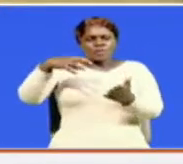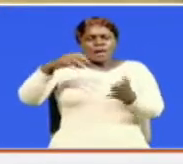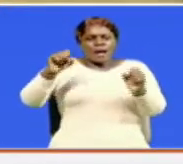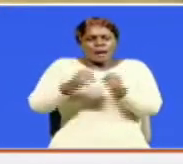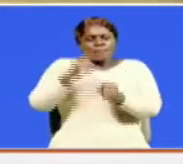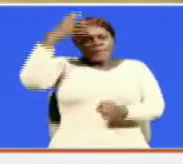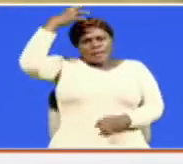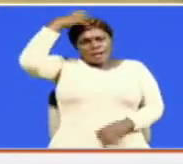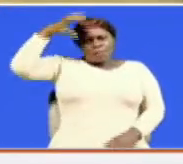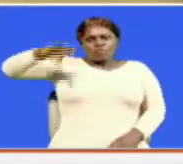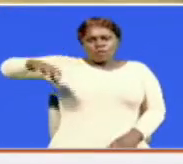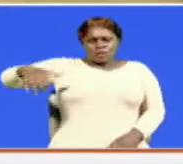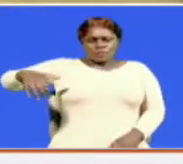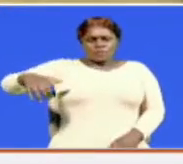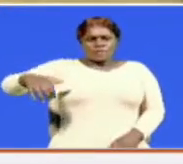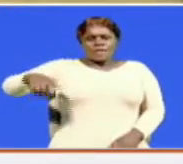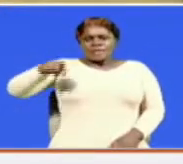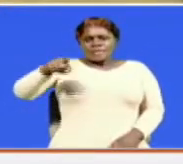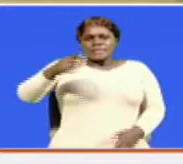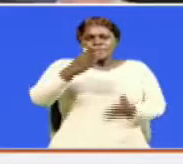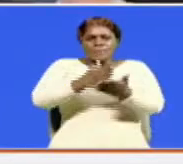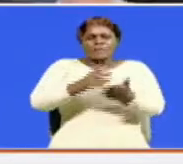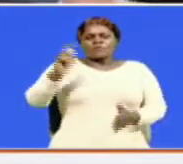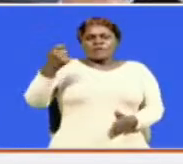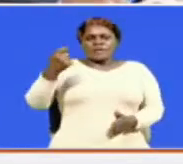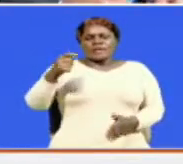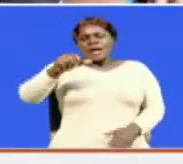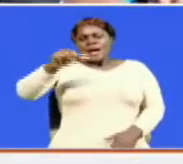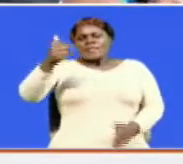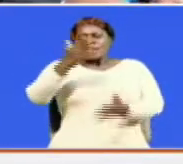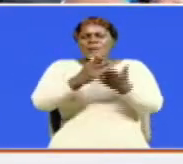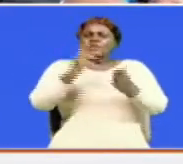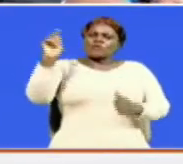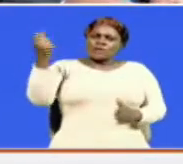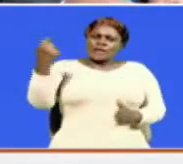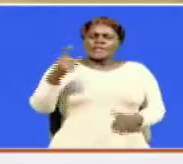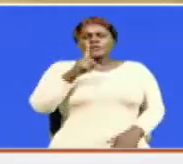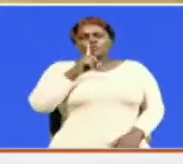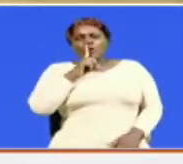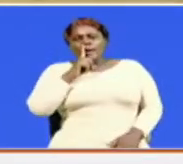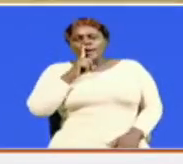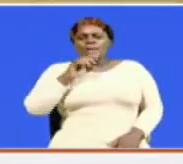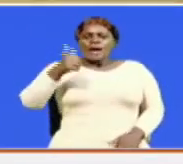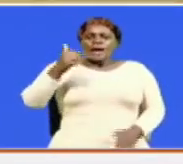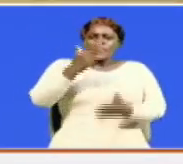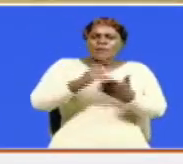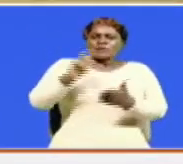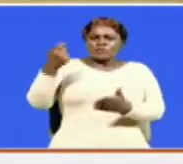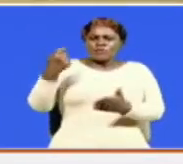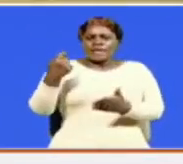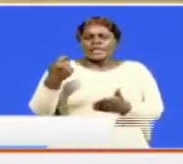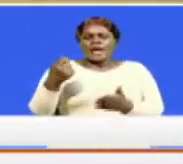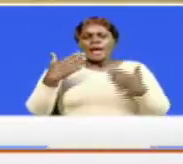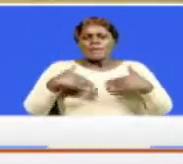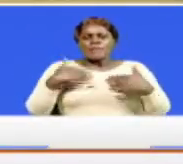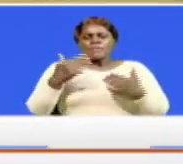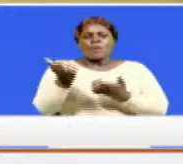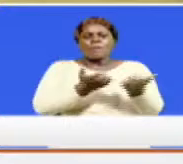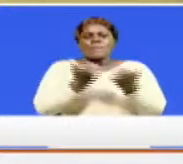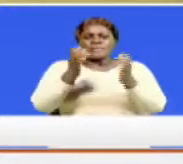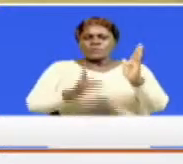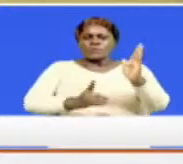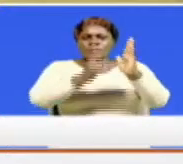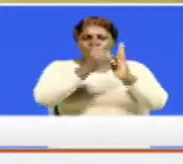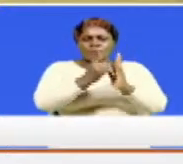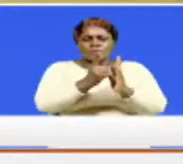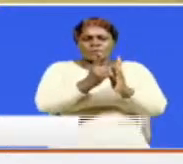Kenya. The rest of Kenya is quiet. The rest of Kenya is moving on. People are busy with the development.